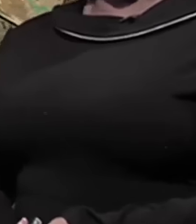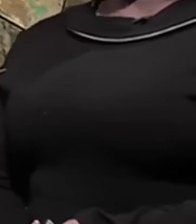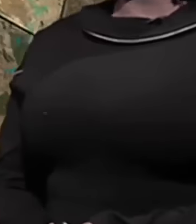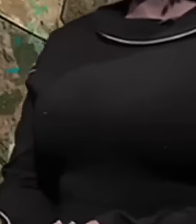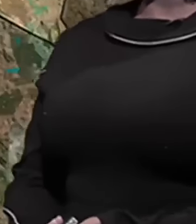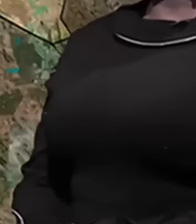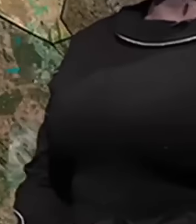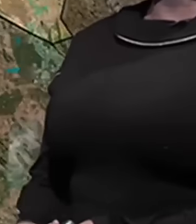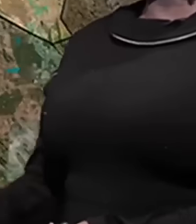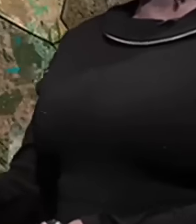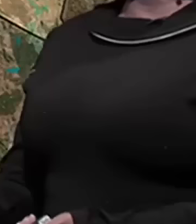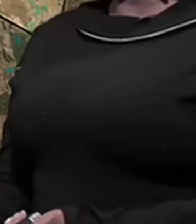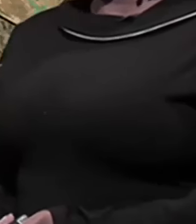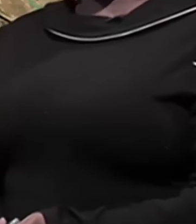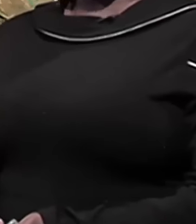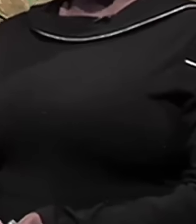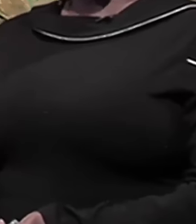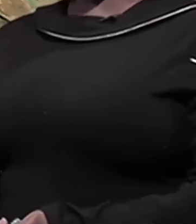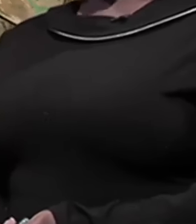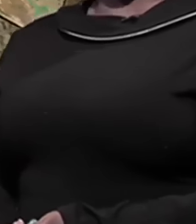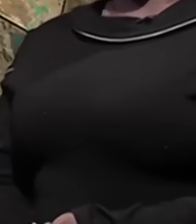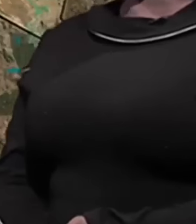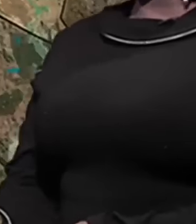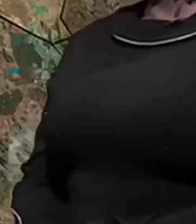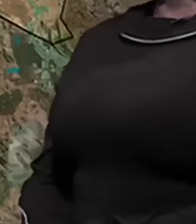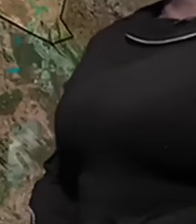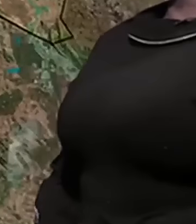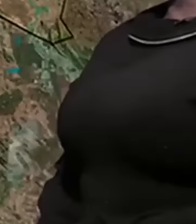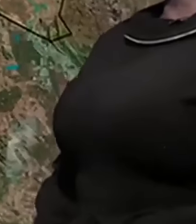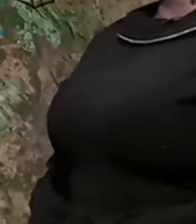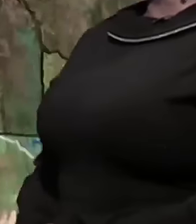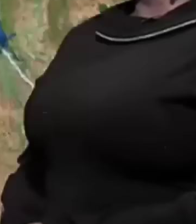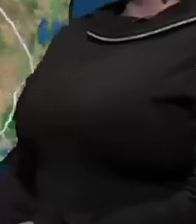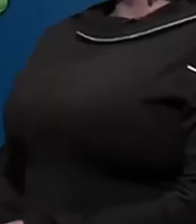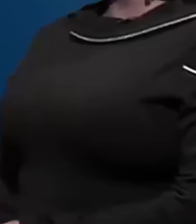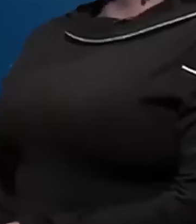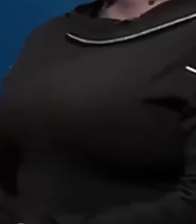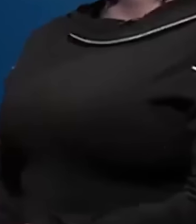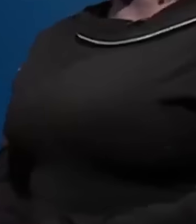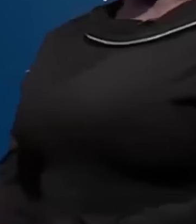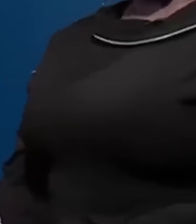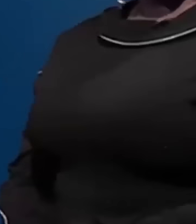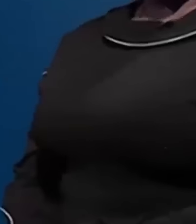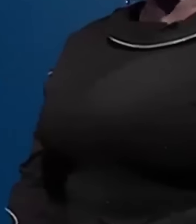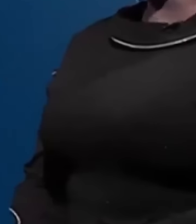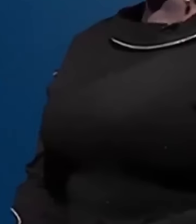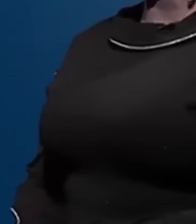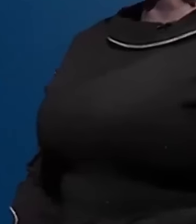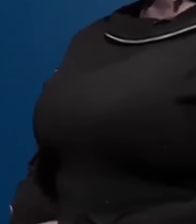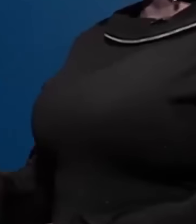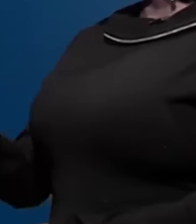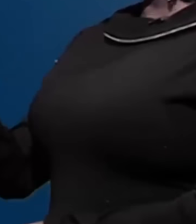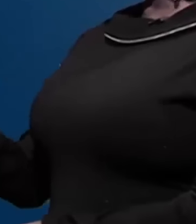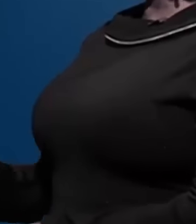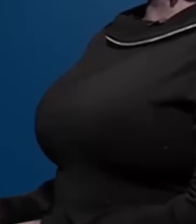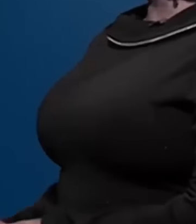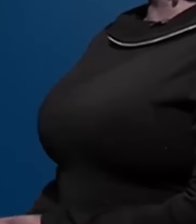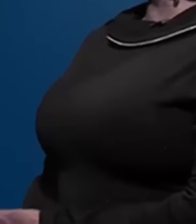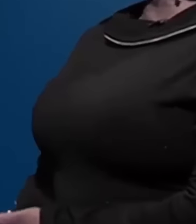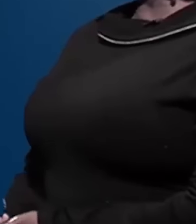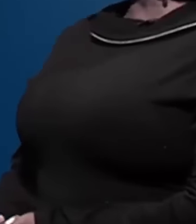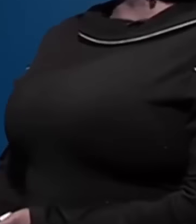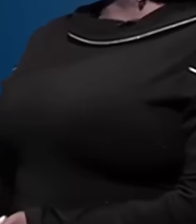go ntse go ne le gona go le tša dipula ka re mbanaga ge re lebella jwalo re tswela pele jwale le tsona go province ya KwaZulu-Natal go la go sasa re lebella Vryheid